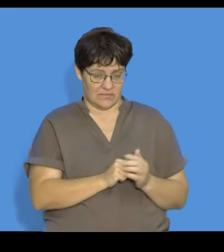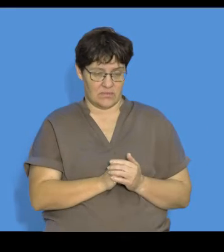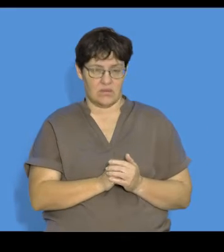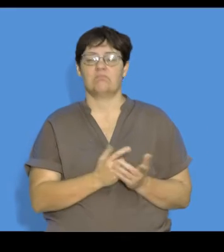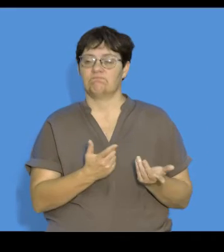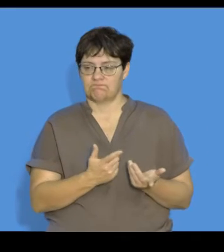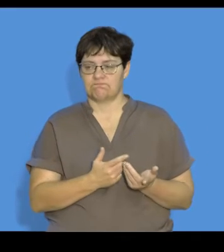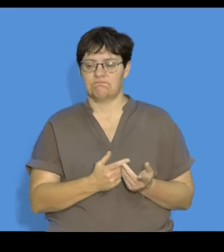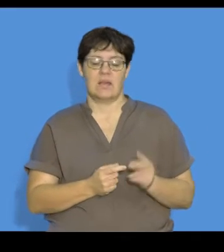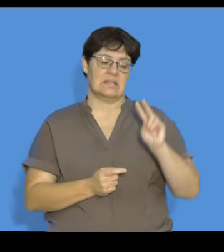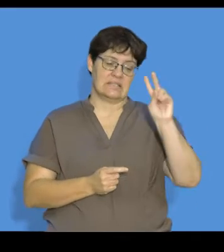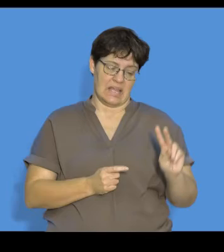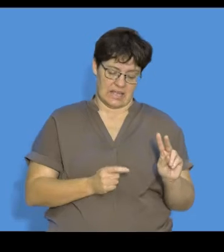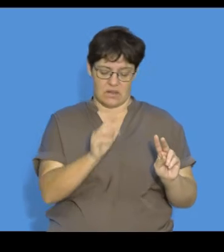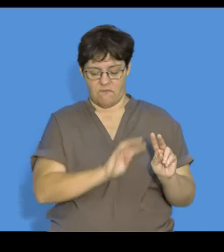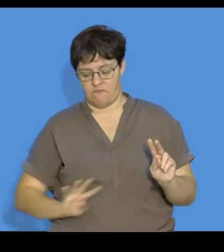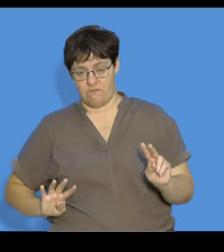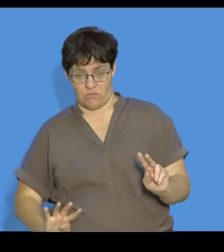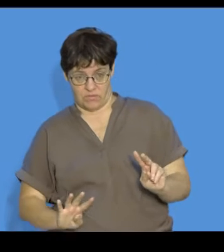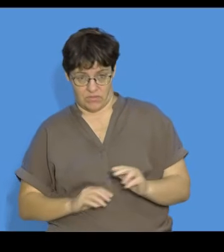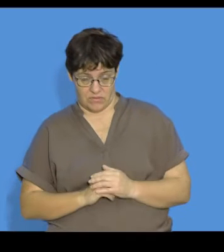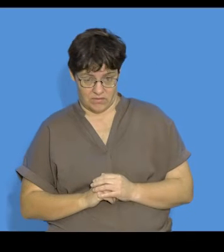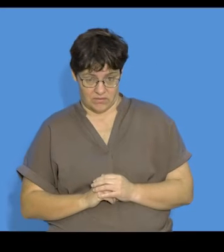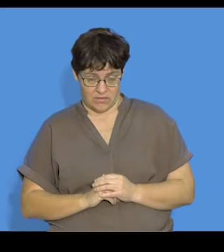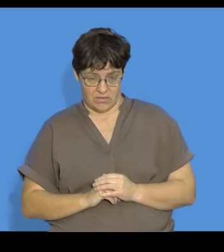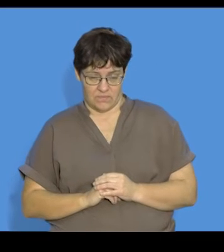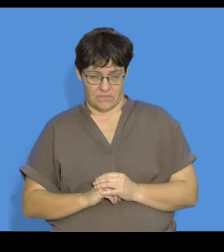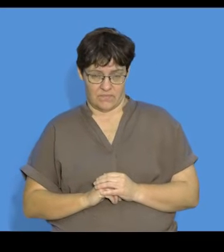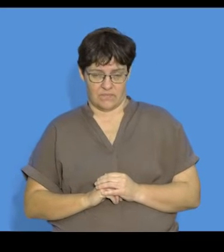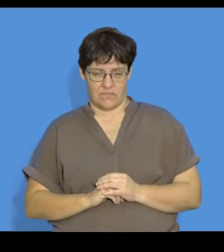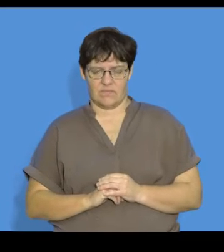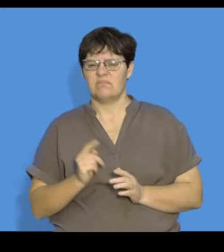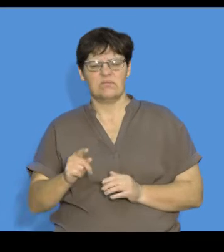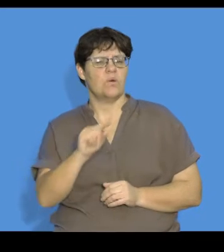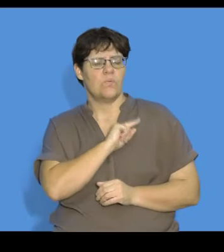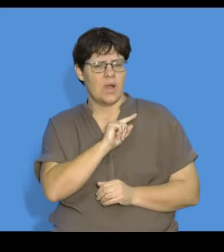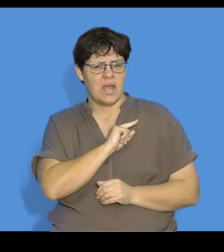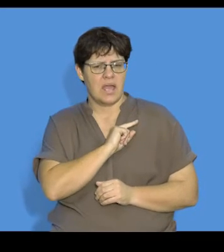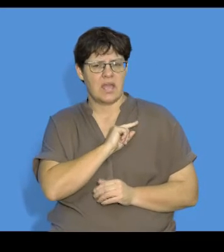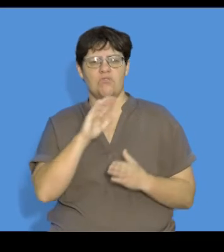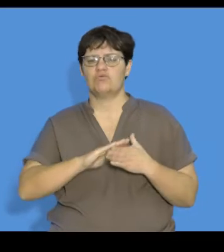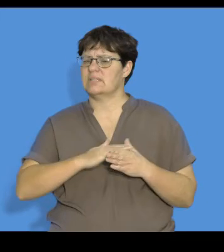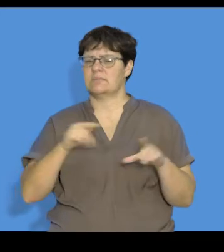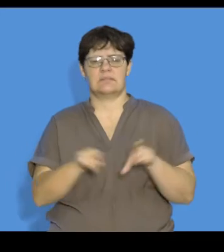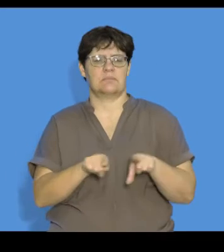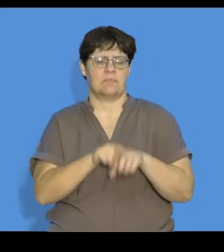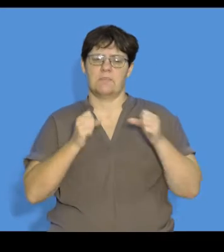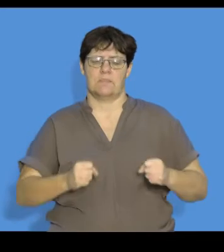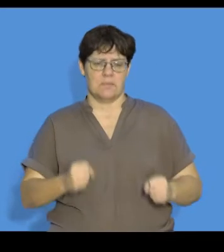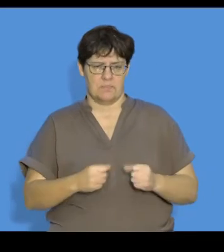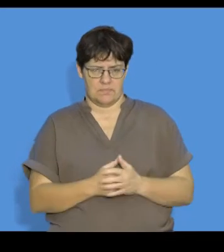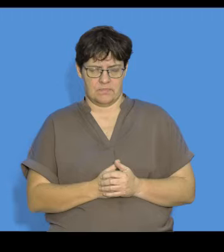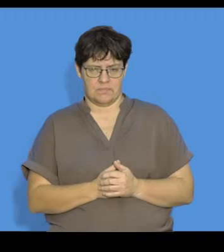second quadrant and the fourth quadrant. And the reason is still the same, is the fact that the y values here